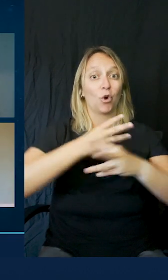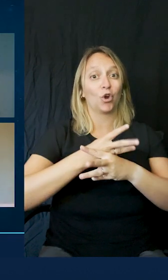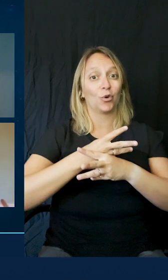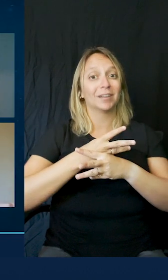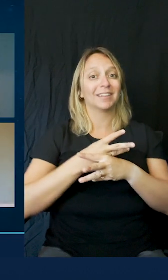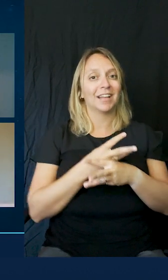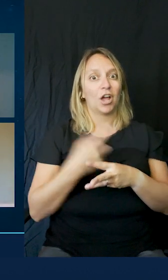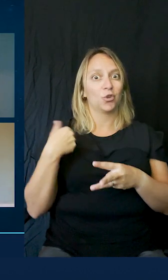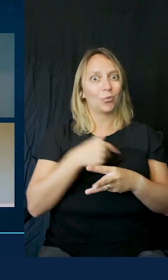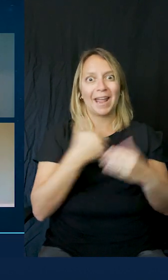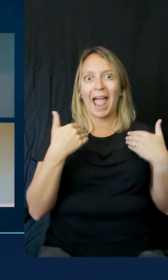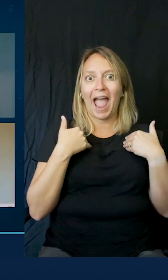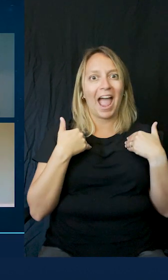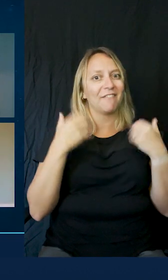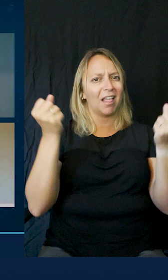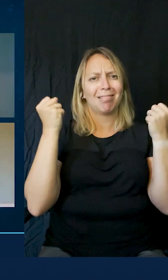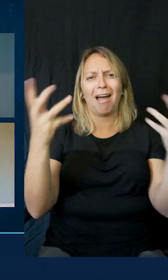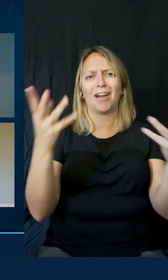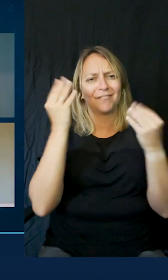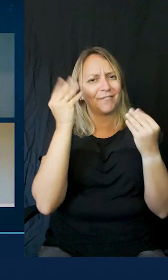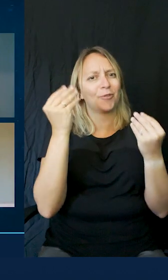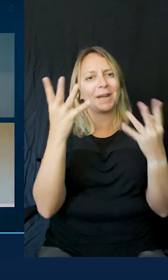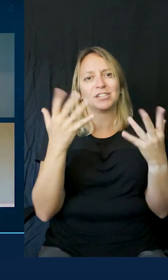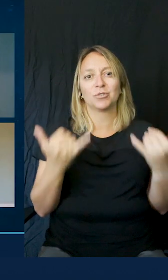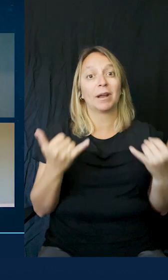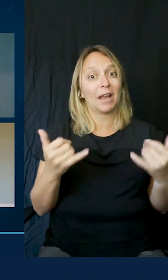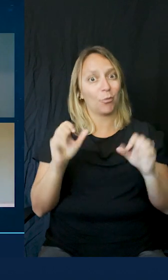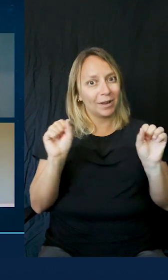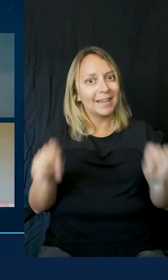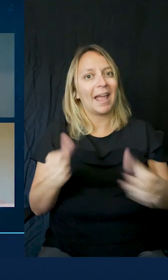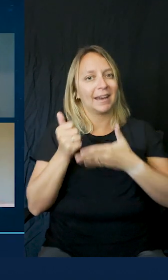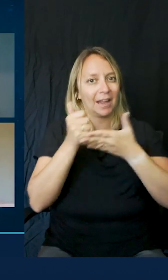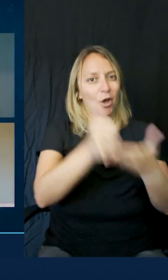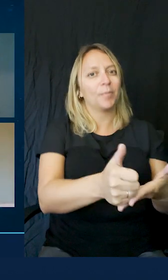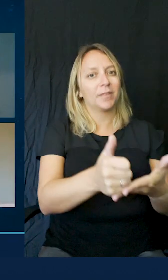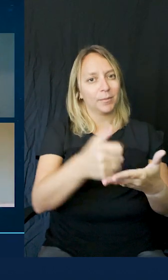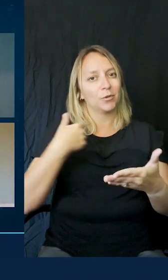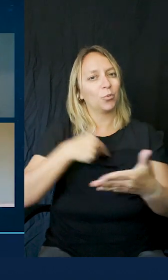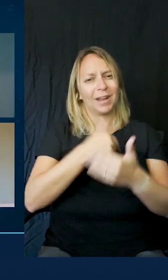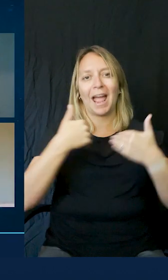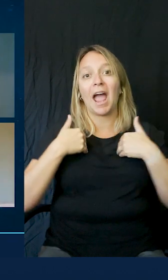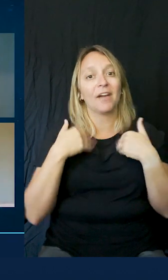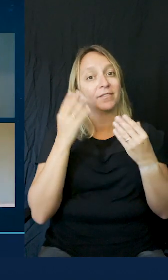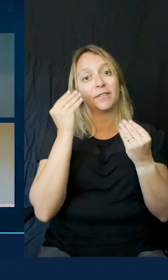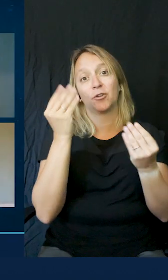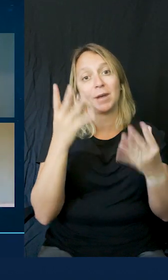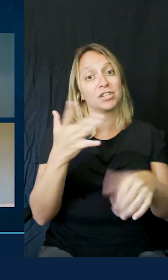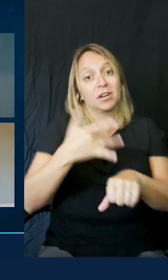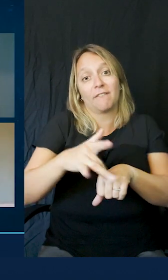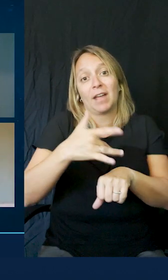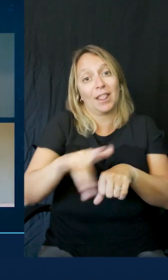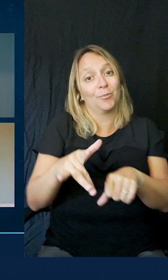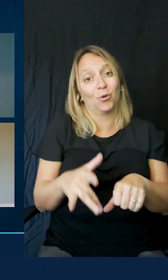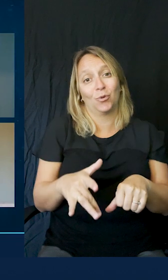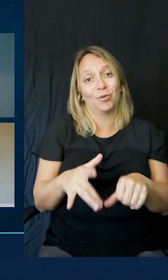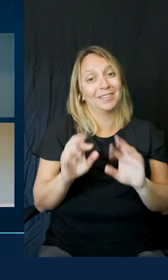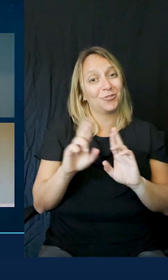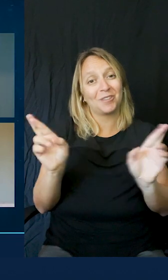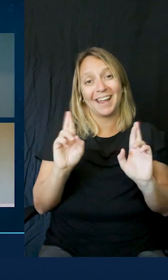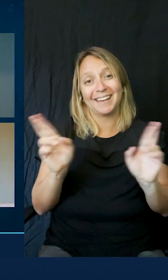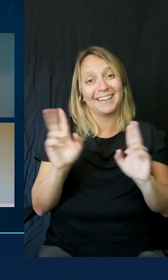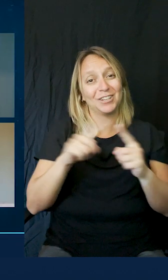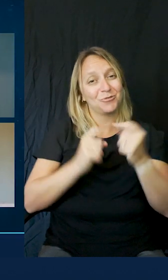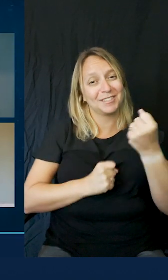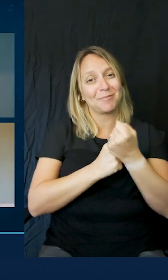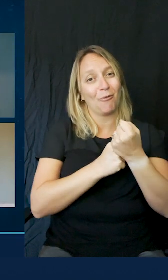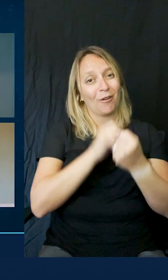So we have the information right now to help them. We have the information available at our fingertips to